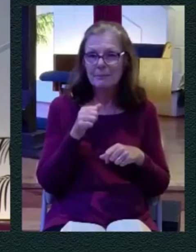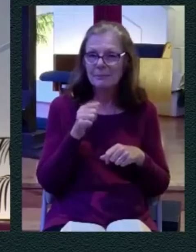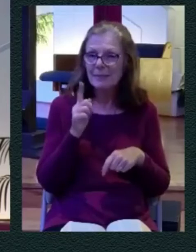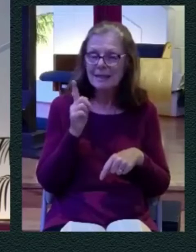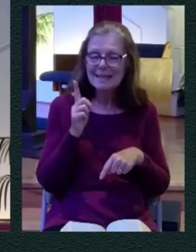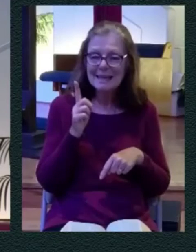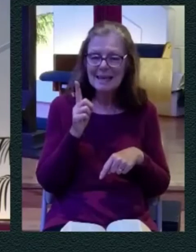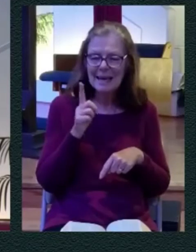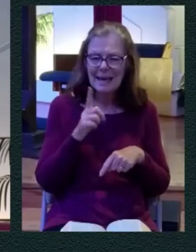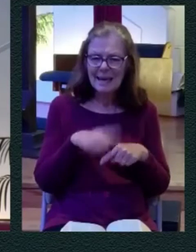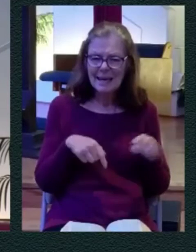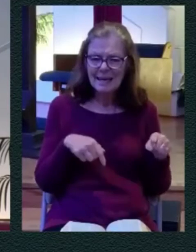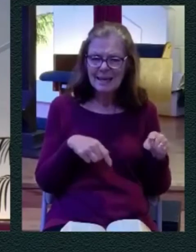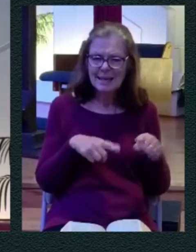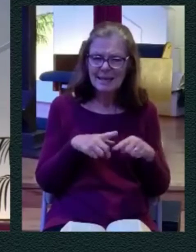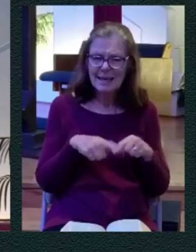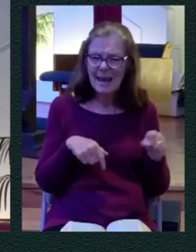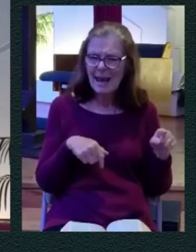monolithically.